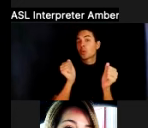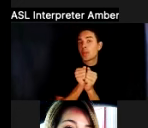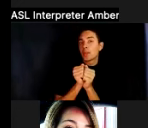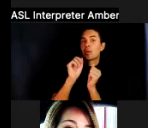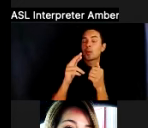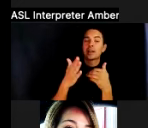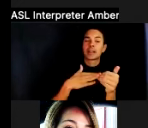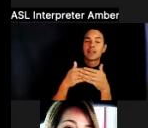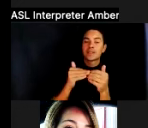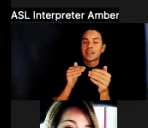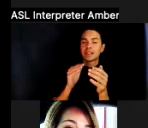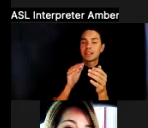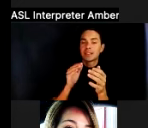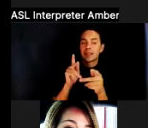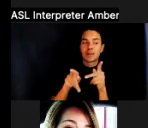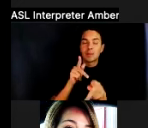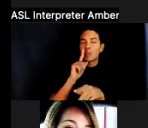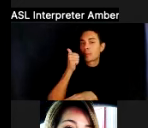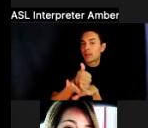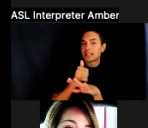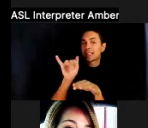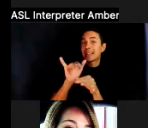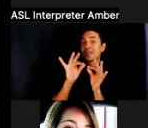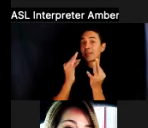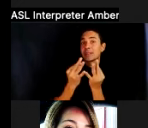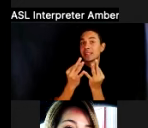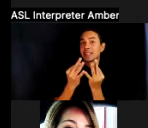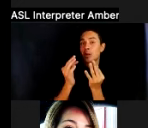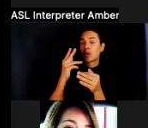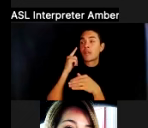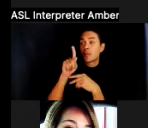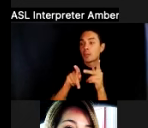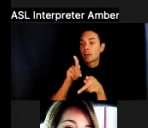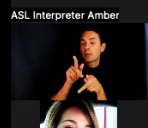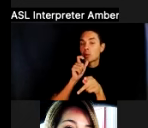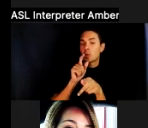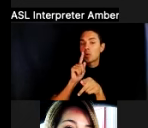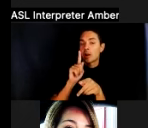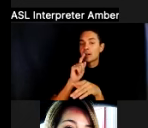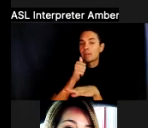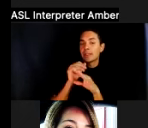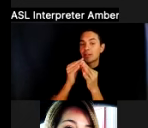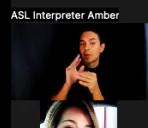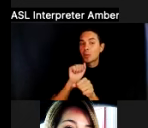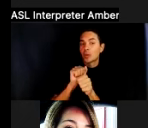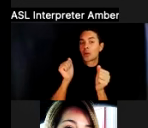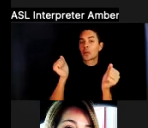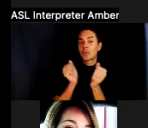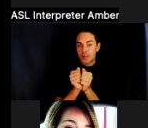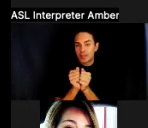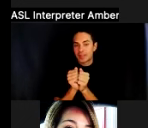like near folks who are basically like family, right? Or for people who are basically family, or even working for people who are,